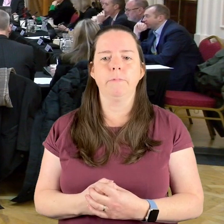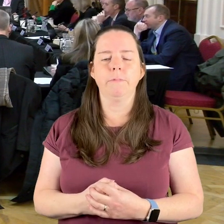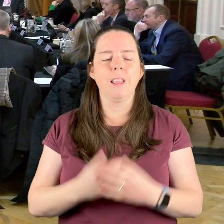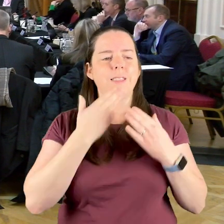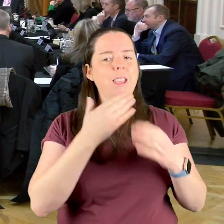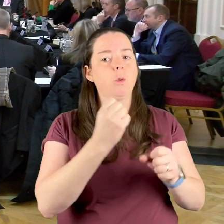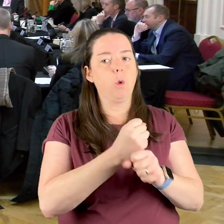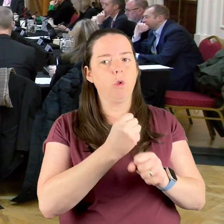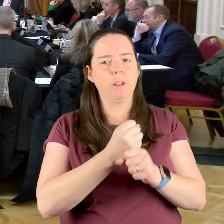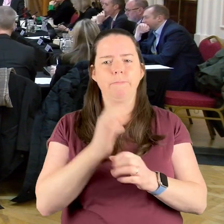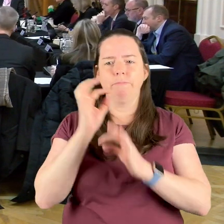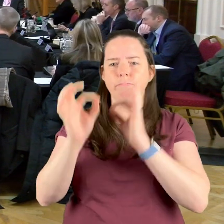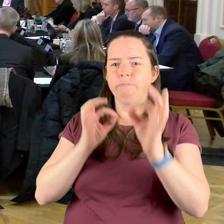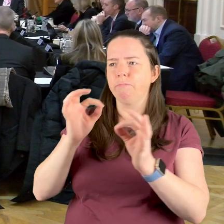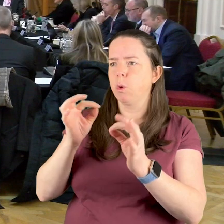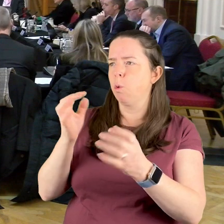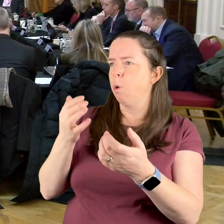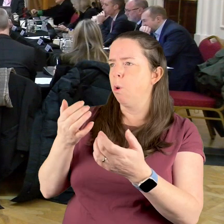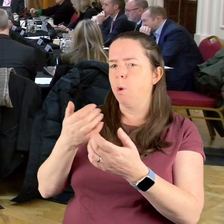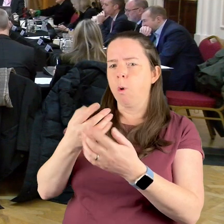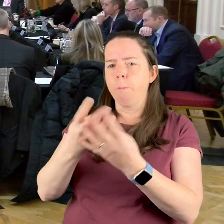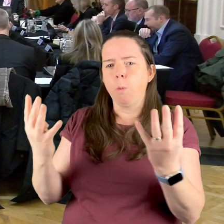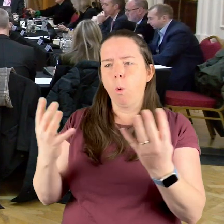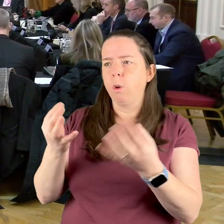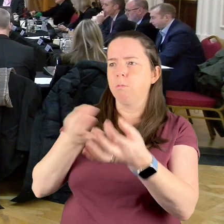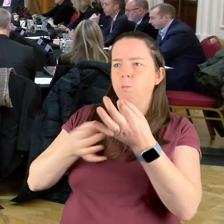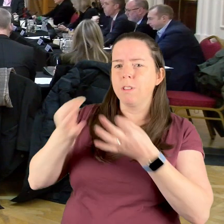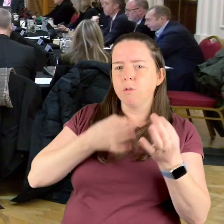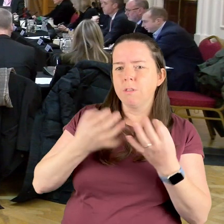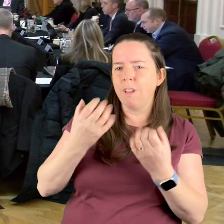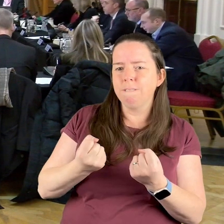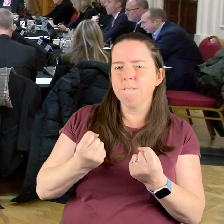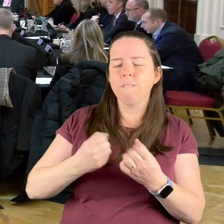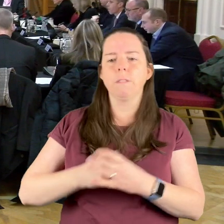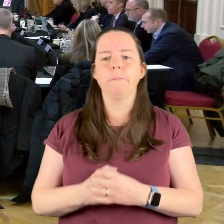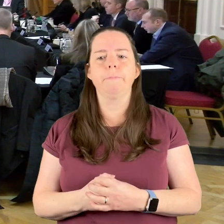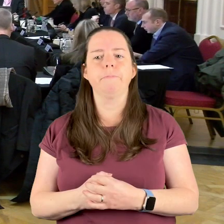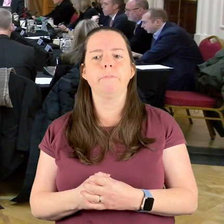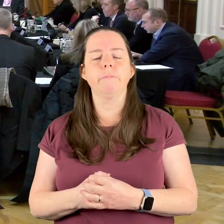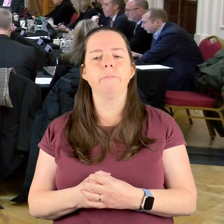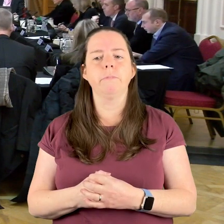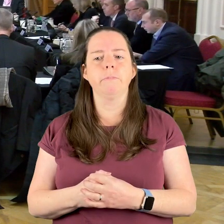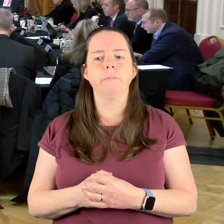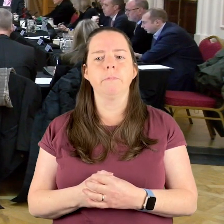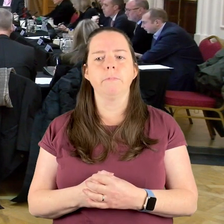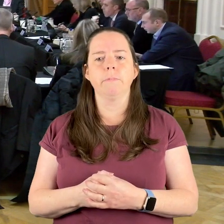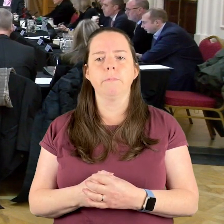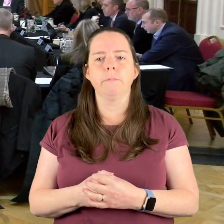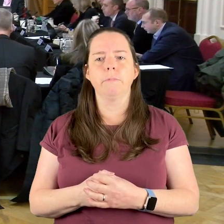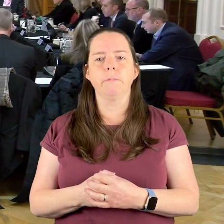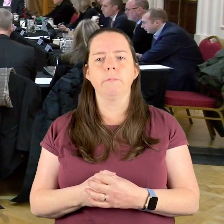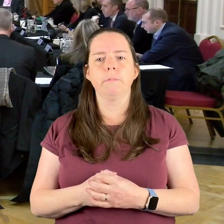Thank you, Gloria. So could I ask if there are any questions from members of the board on this?